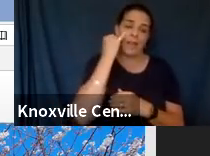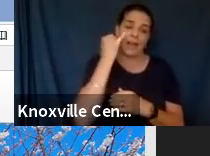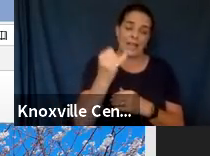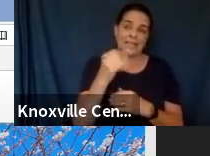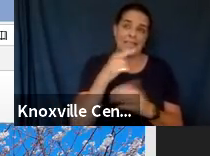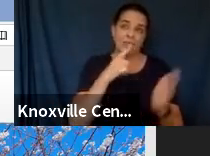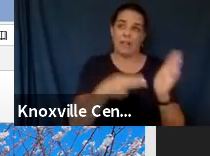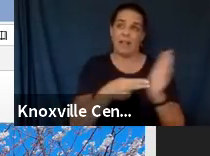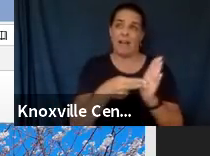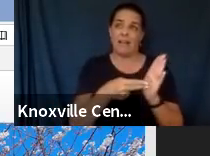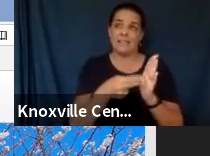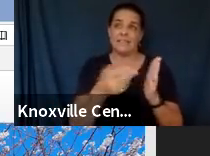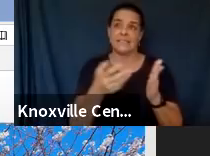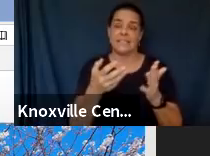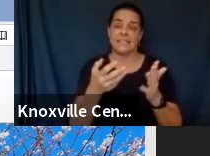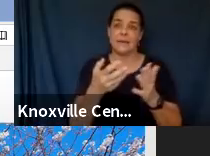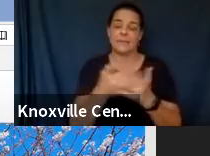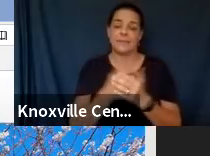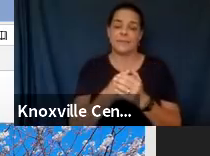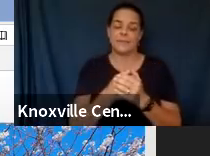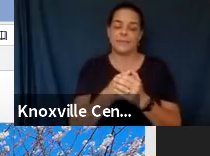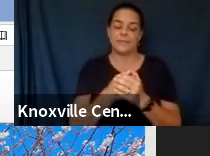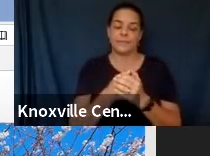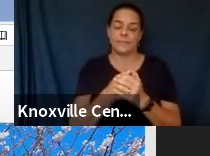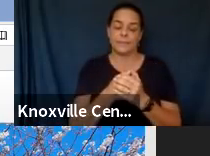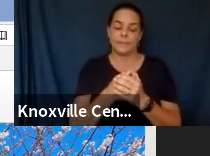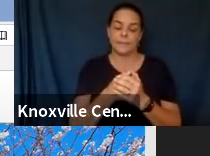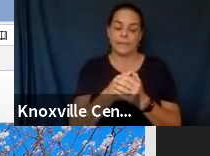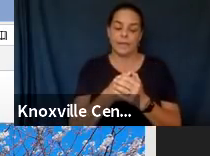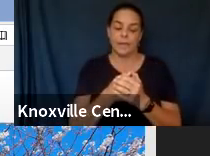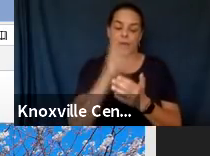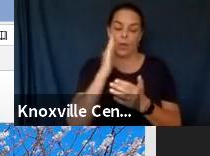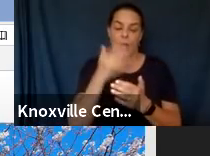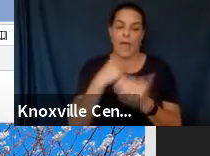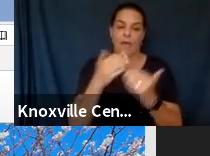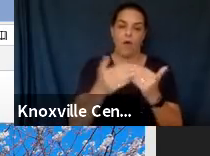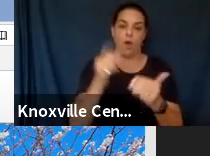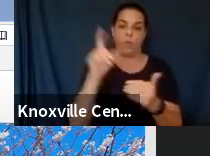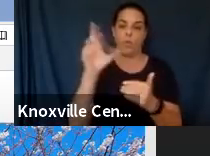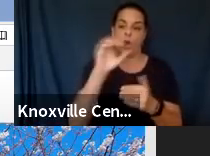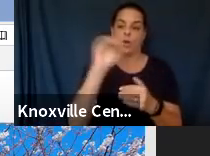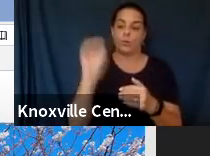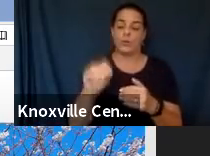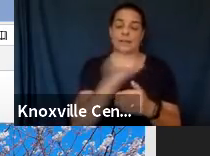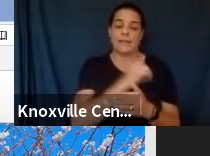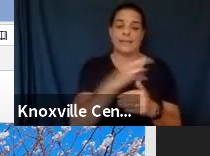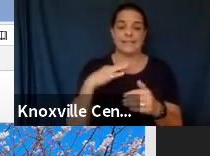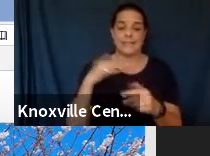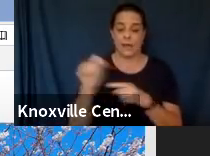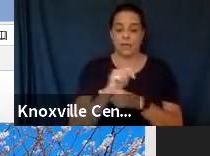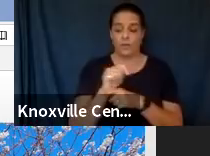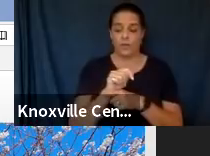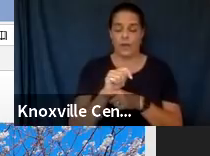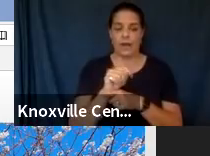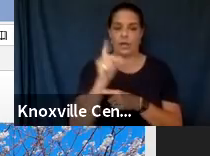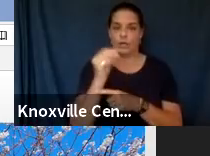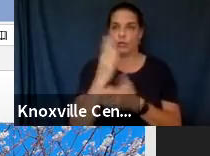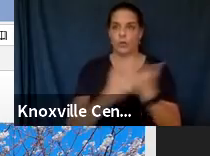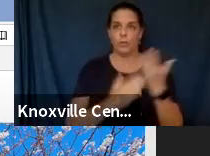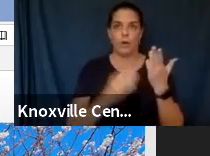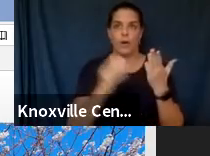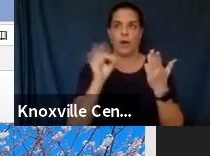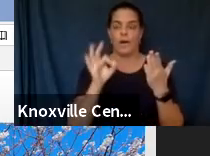honestly that we'll have almost 100% of our staff trained to do some piece of